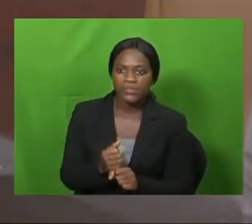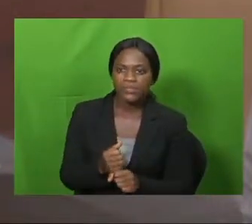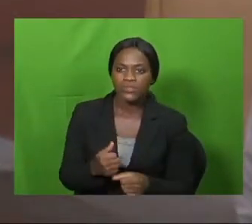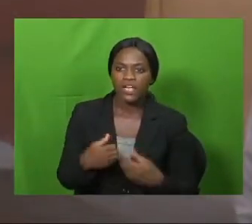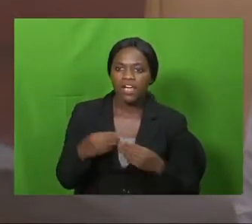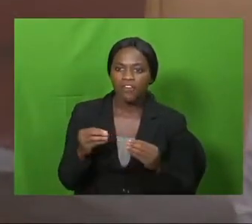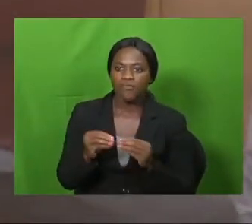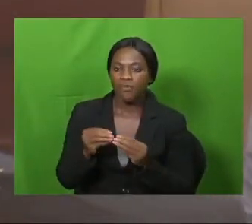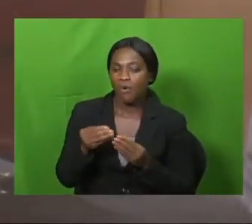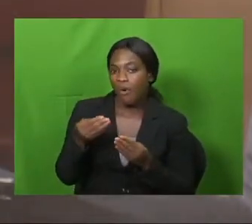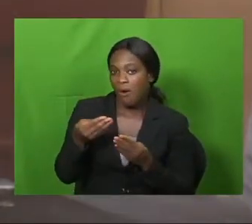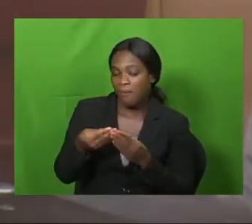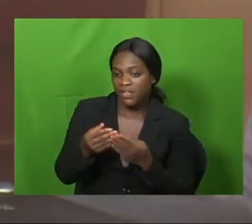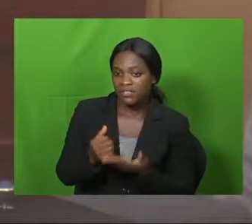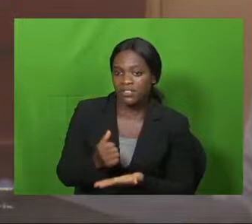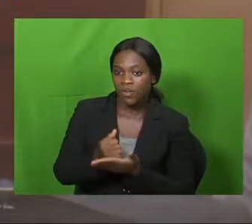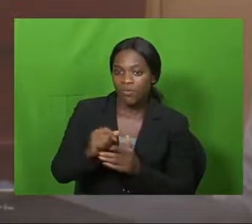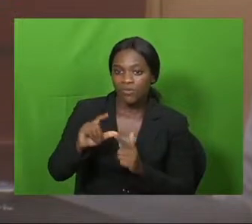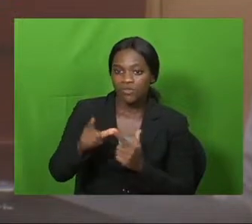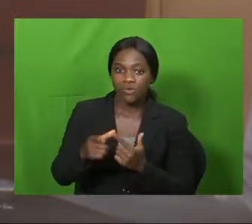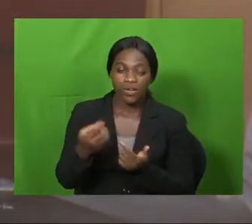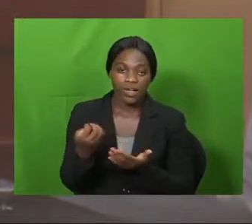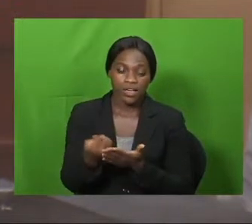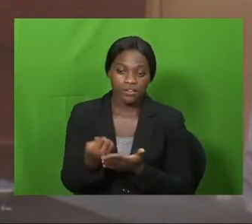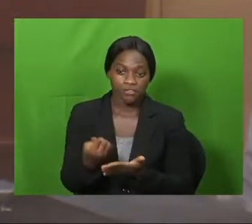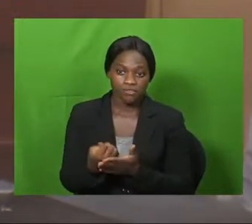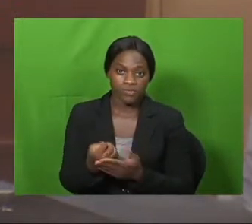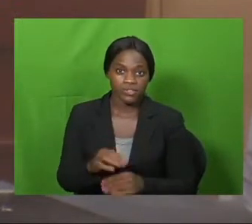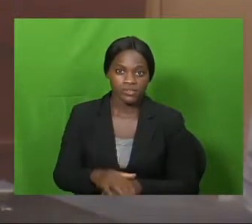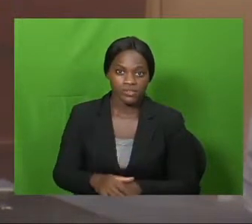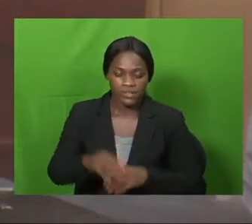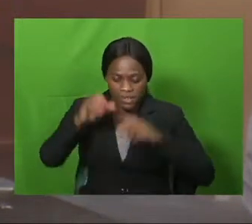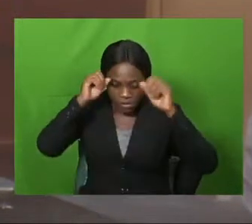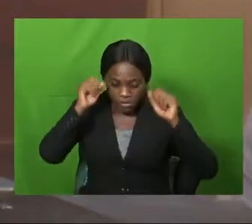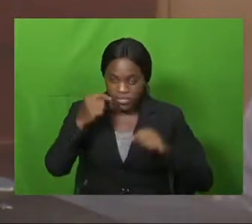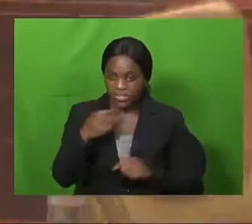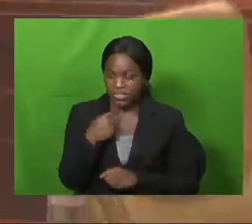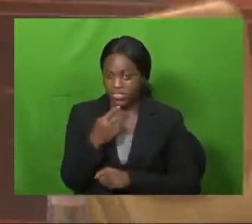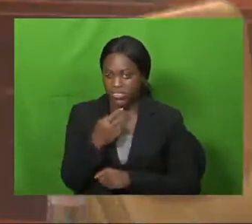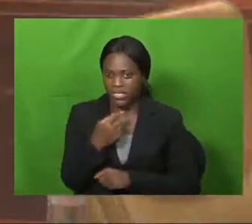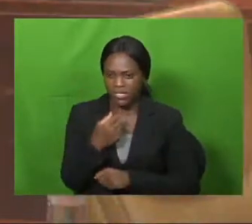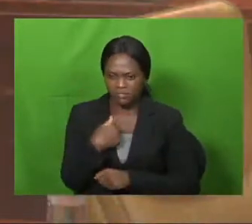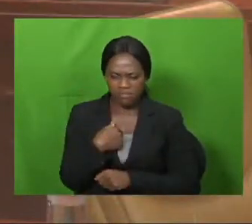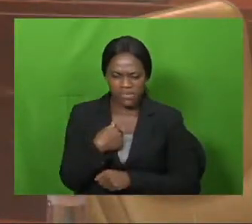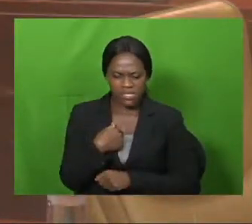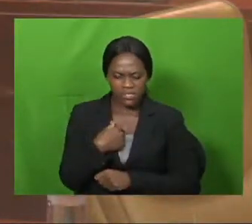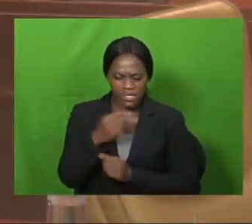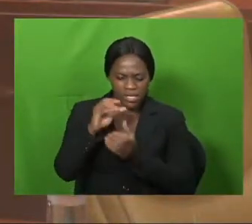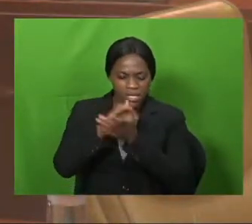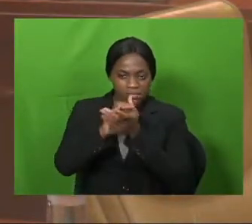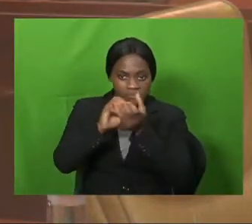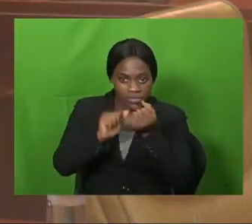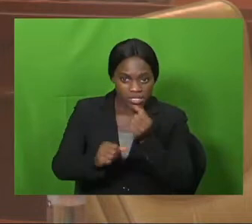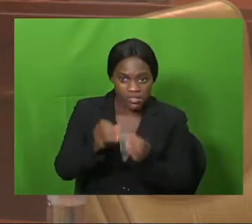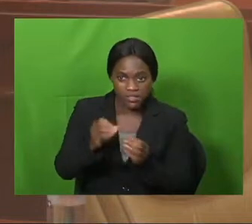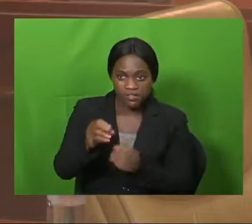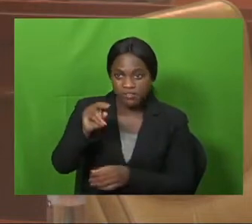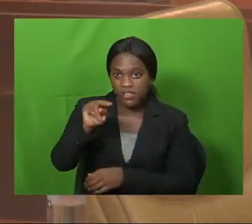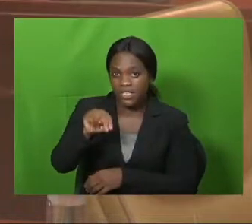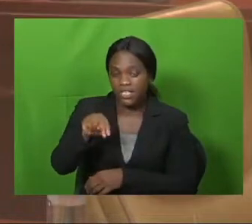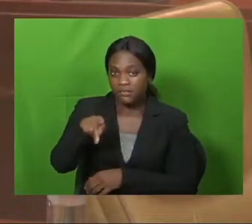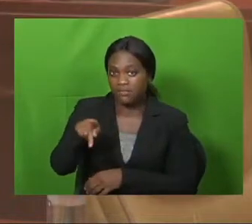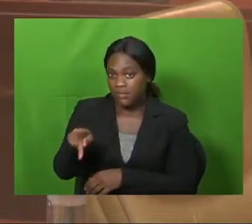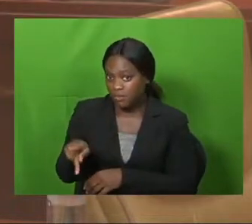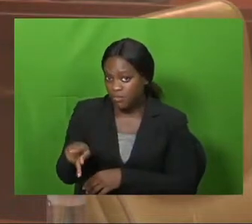income and help the local economy. And the President said this, and I'm of the humble view that when the MPP should break